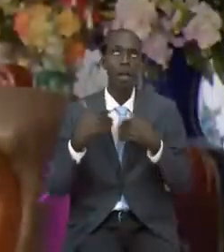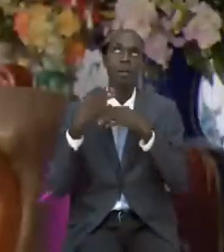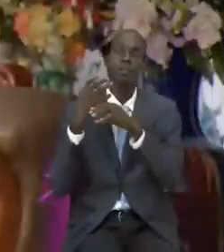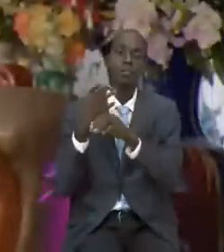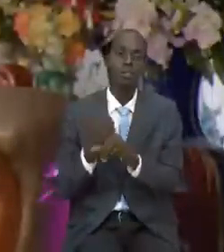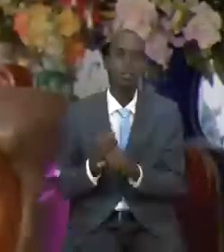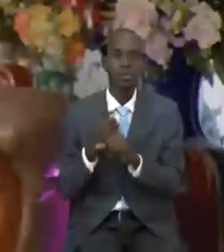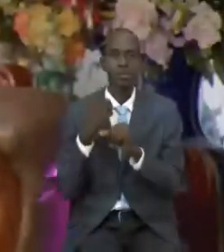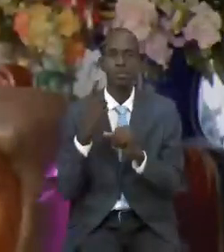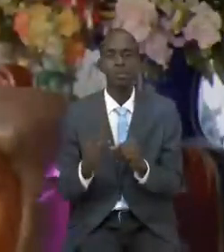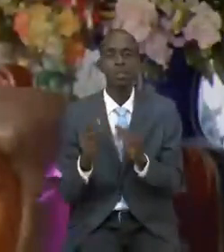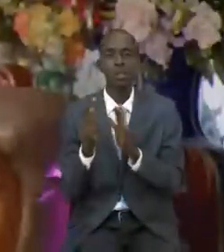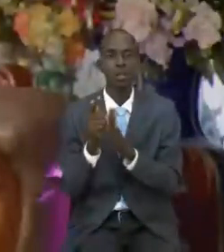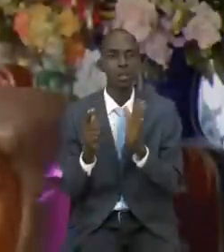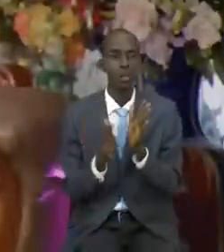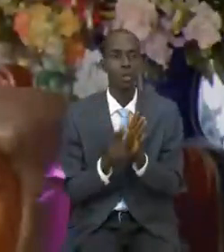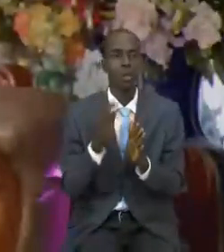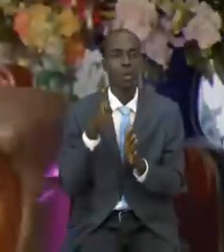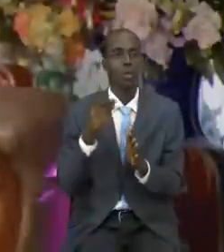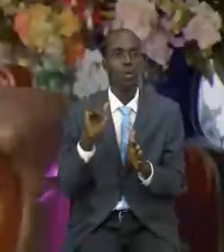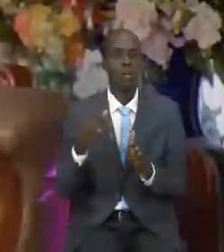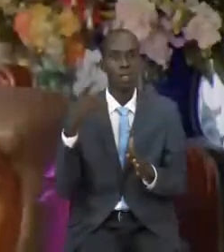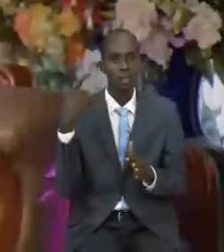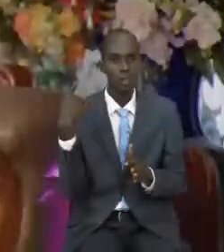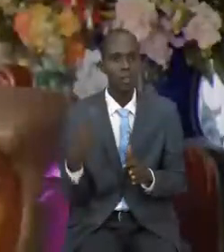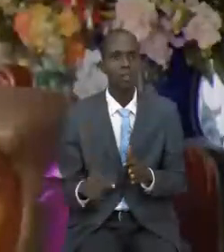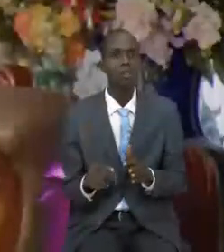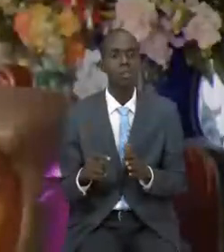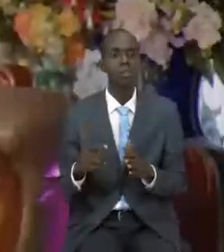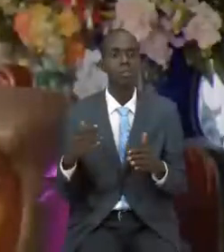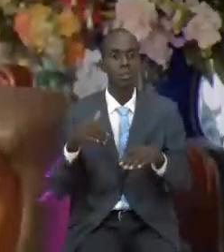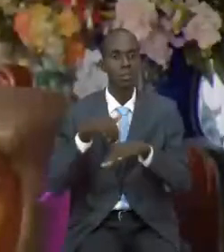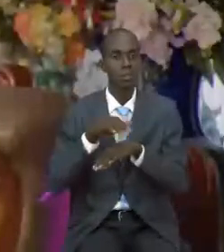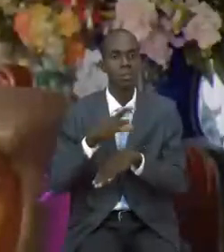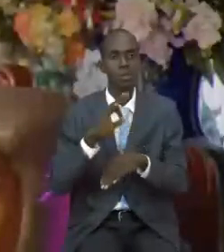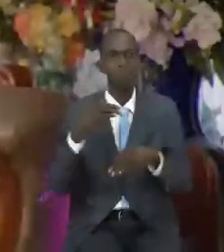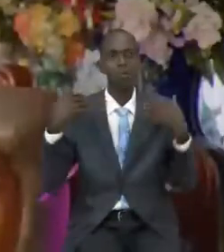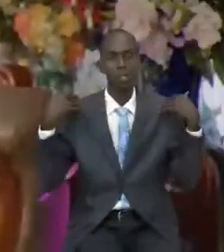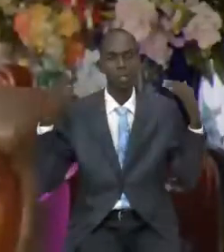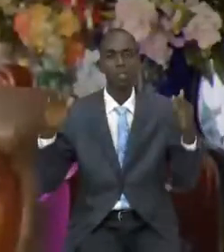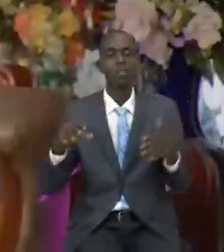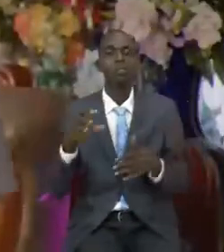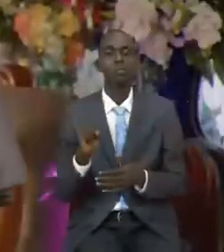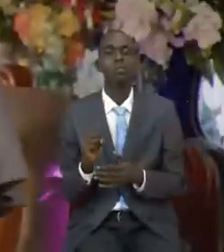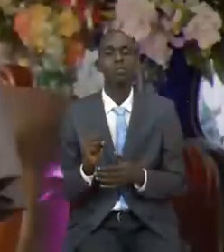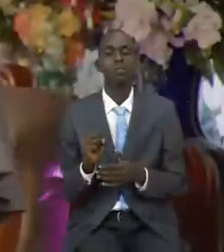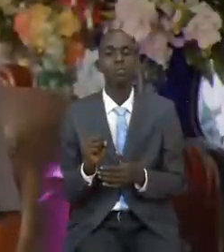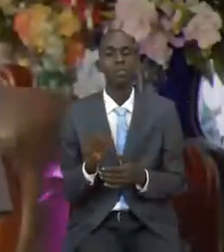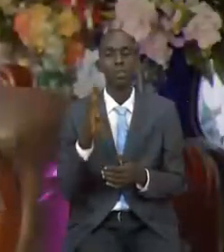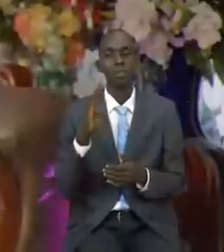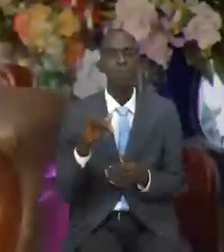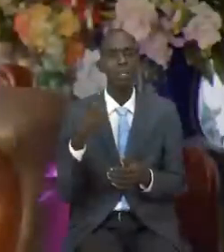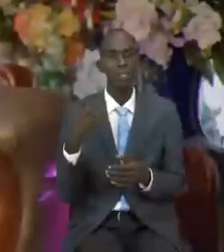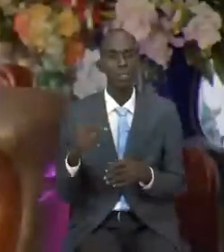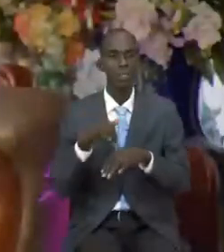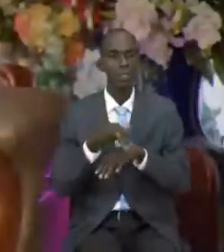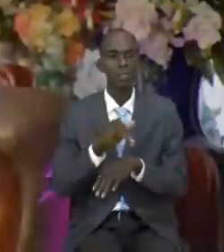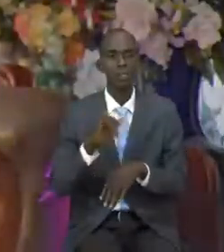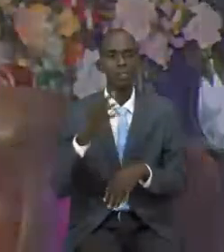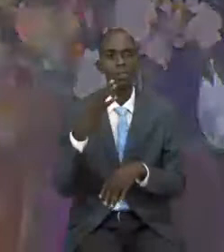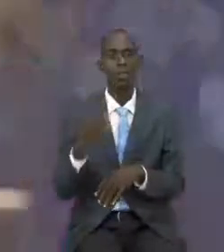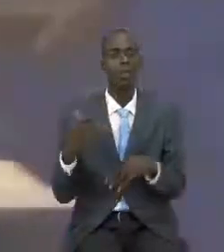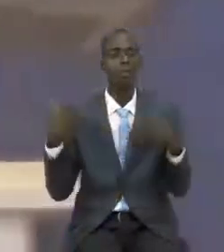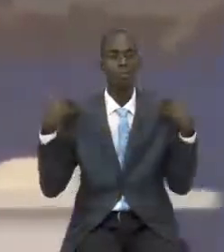the law by the disposition of angels. By the disposition